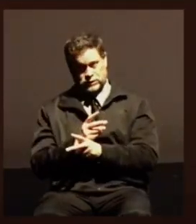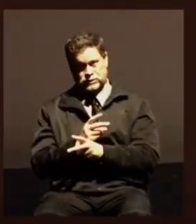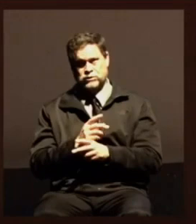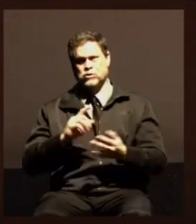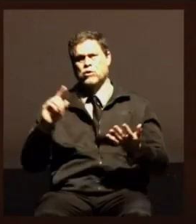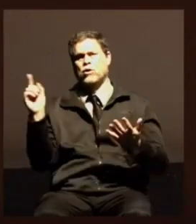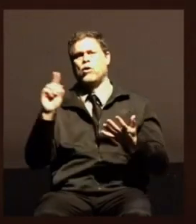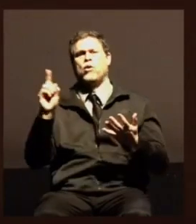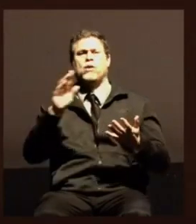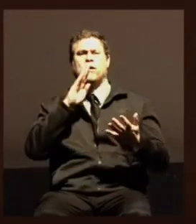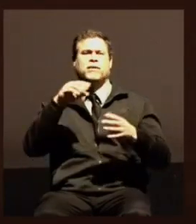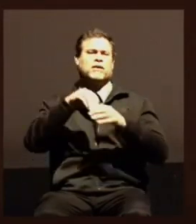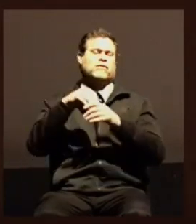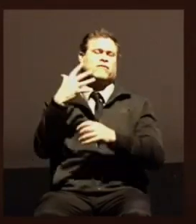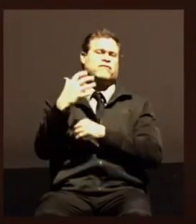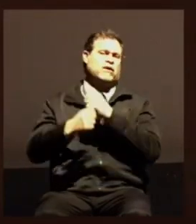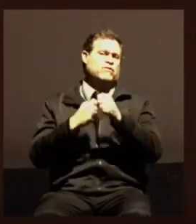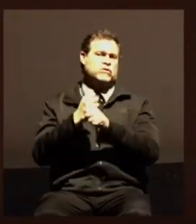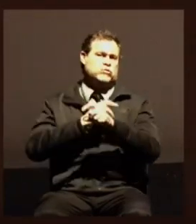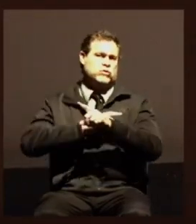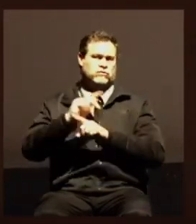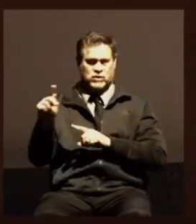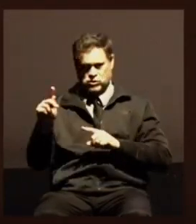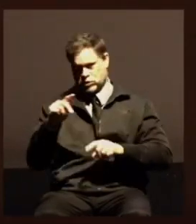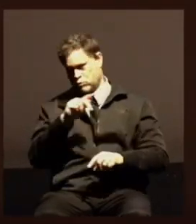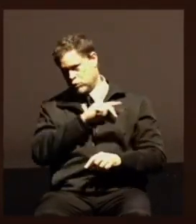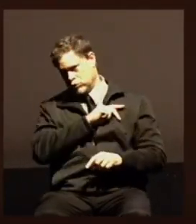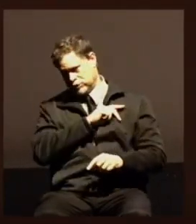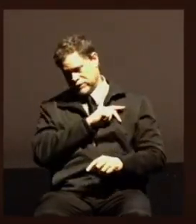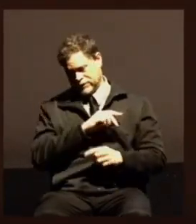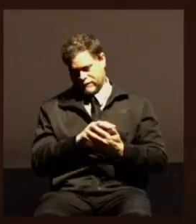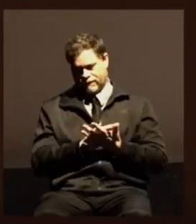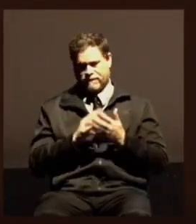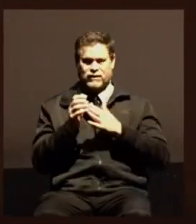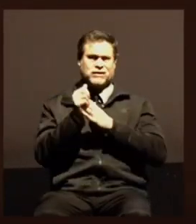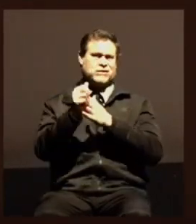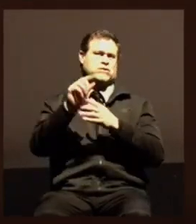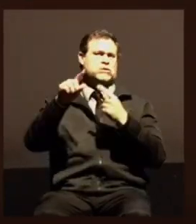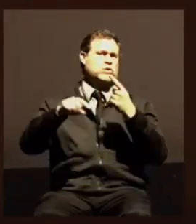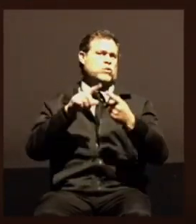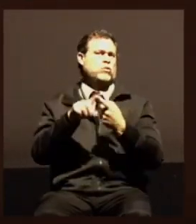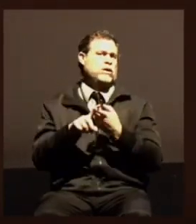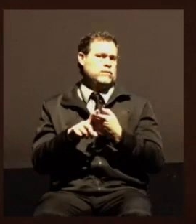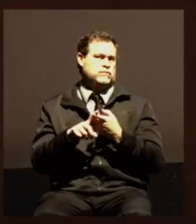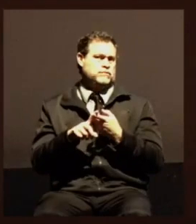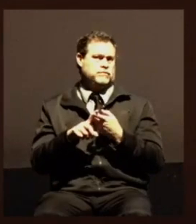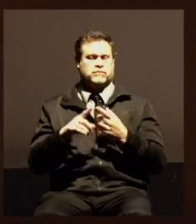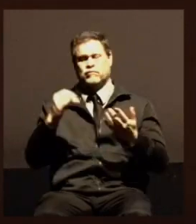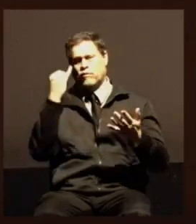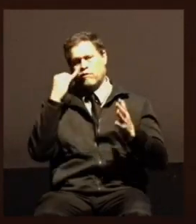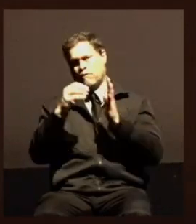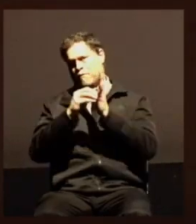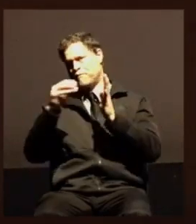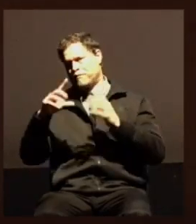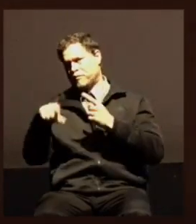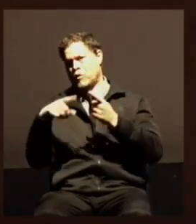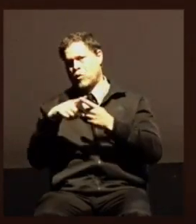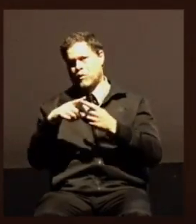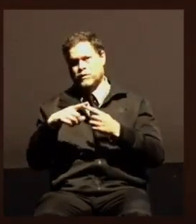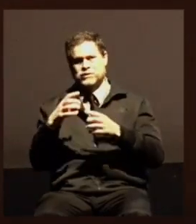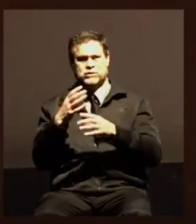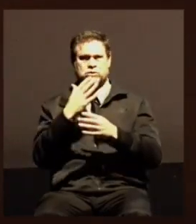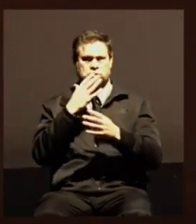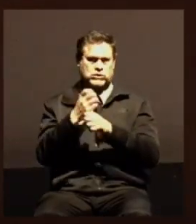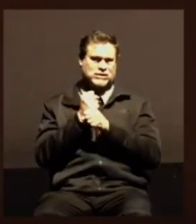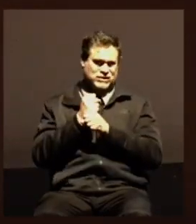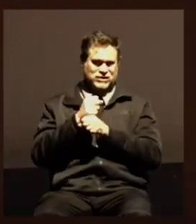And where will I be in 5 years, professionally and personally? And that leads to the when of, you know, if you're a student, when is it good to get an